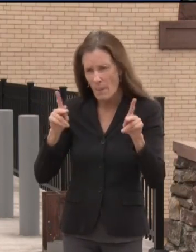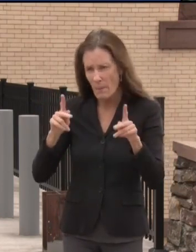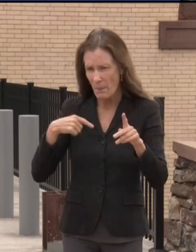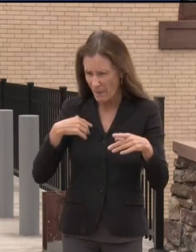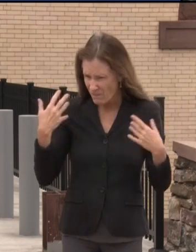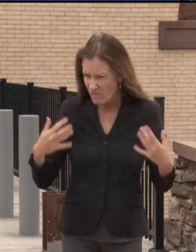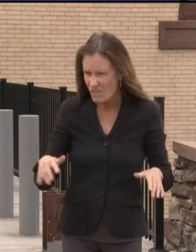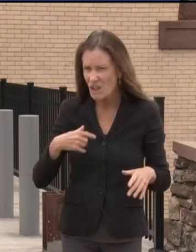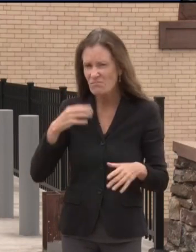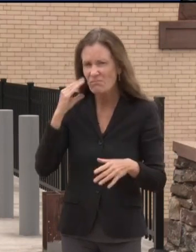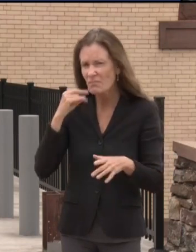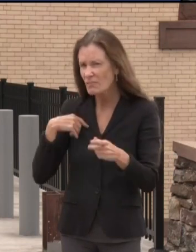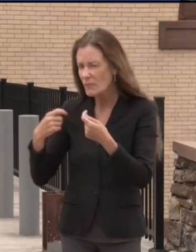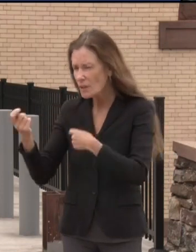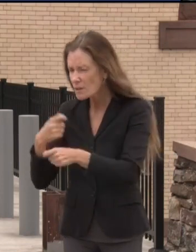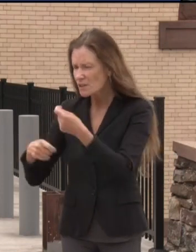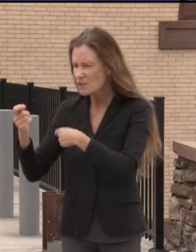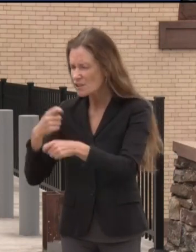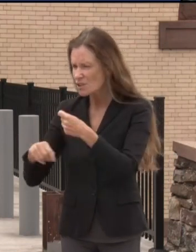sick employees,